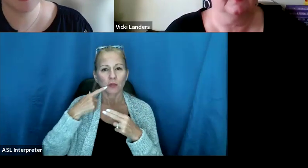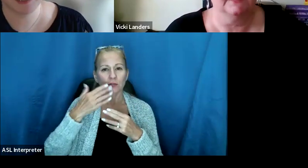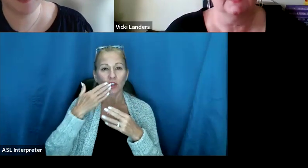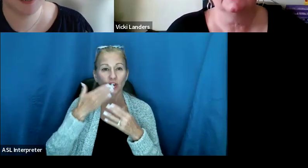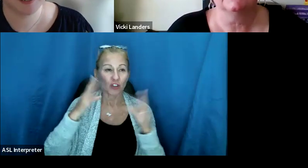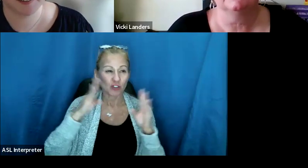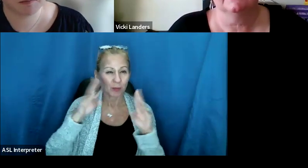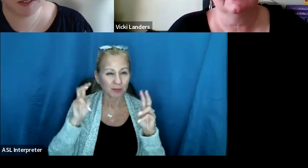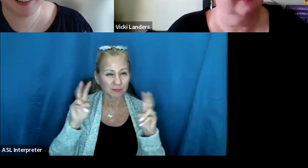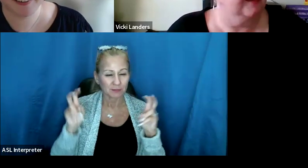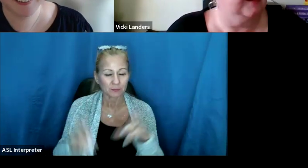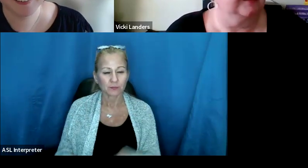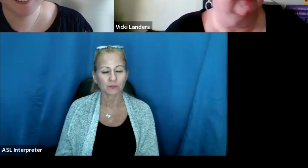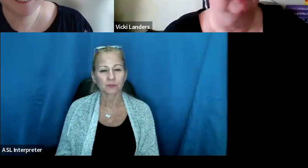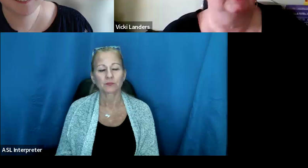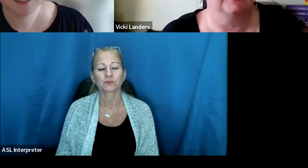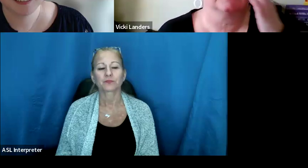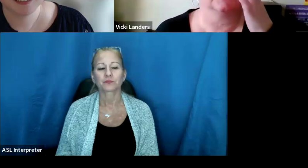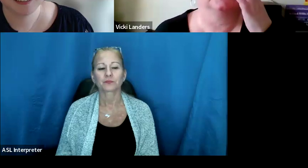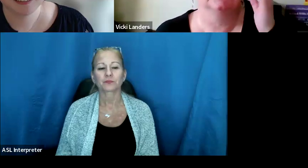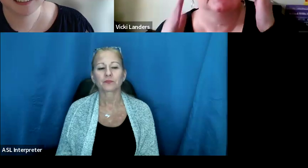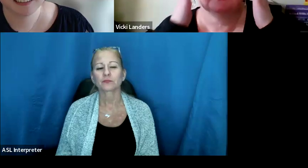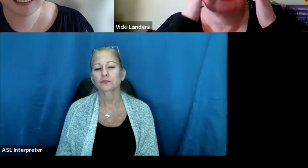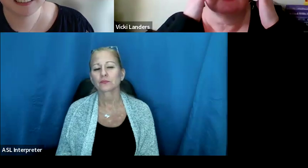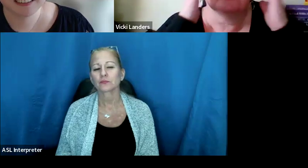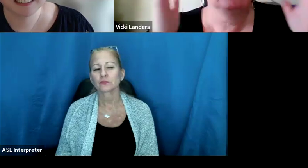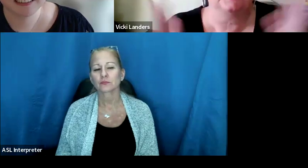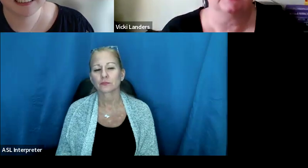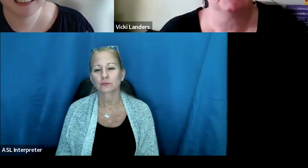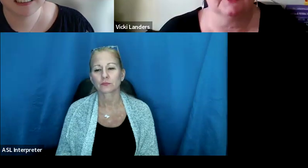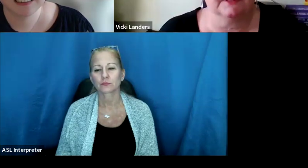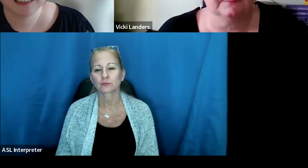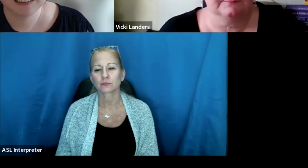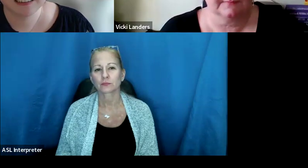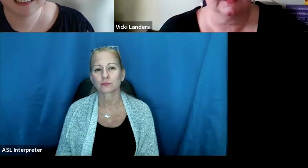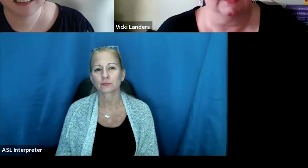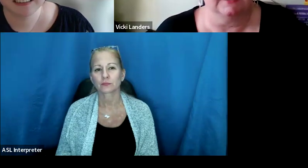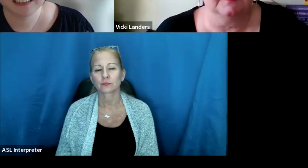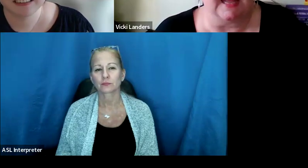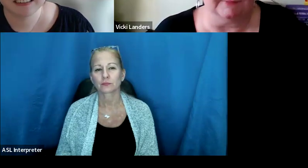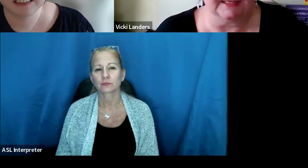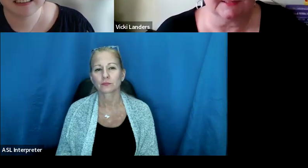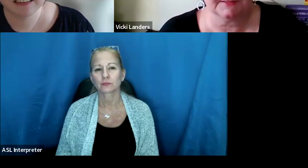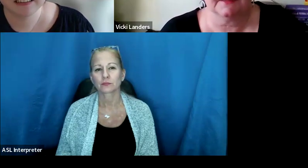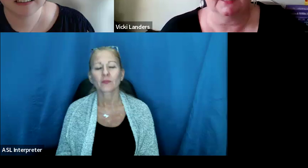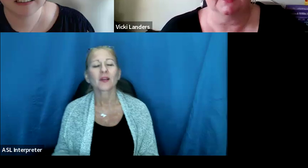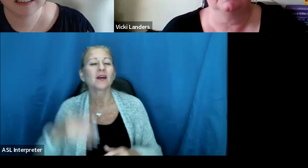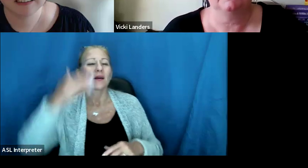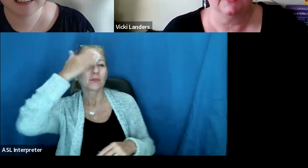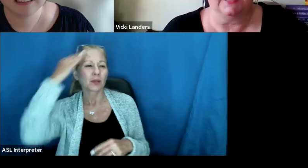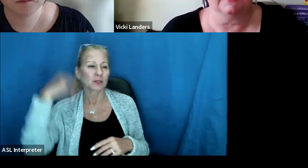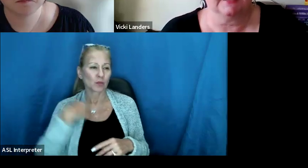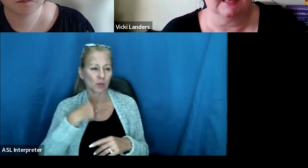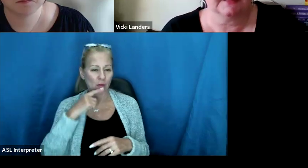trouble. Can you talk a little more of that? Yeah, so, because we're advocates,